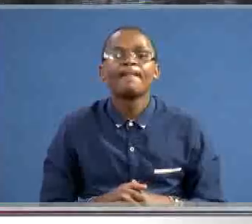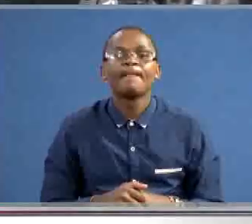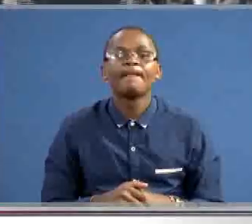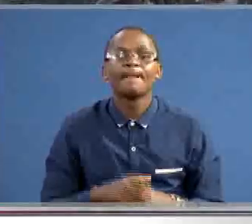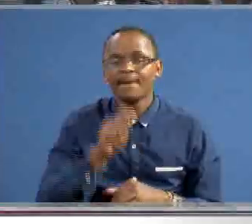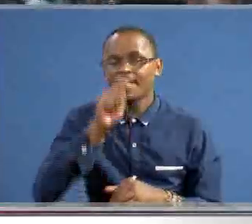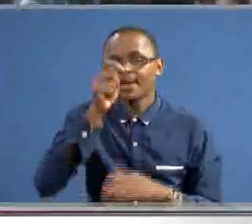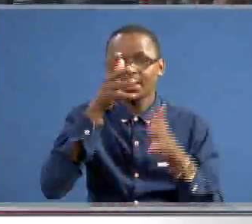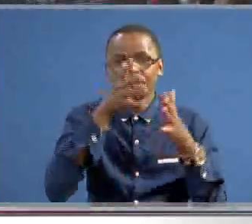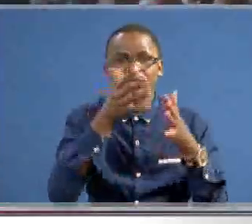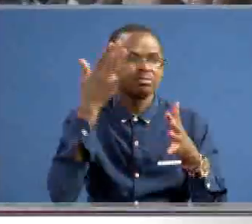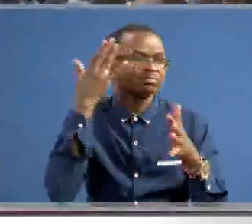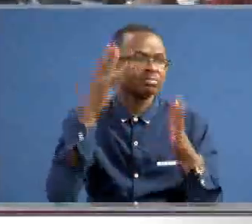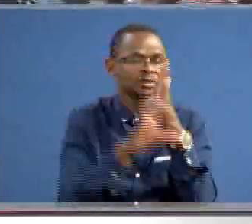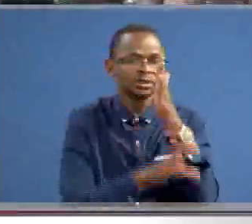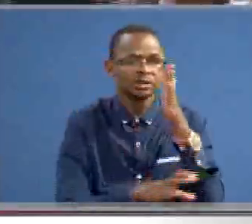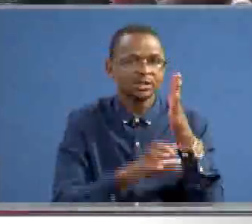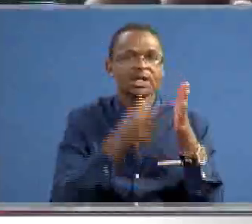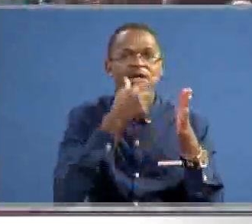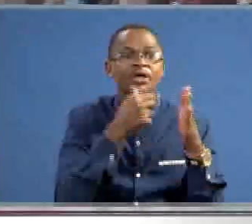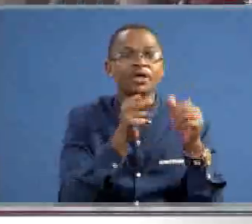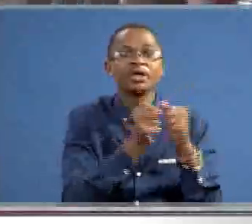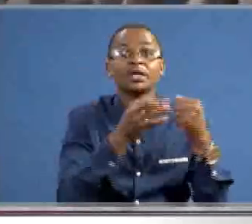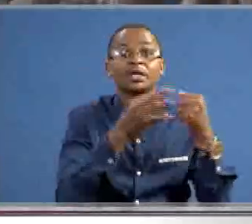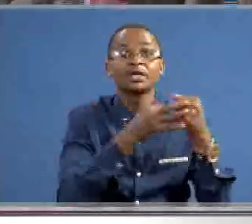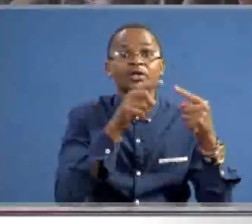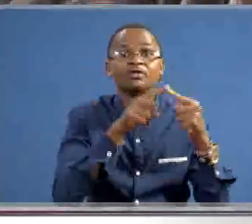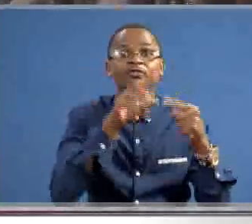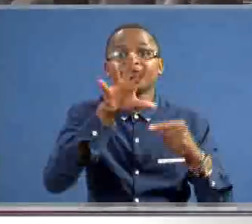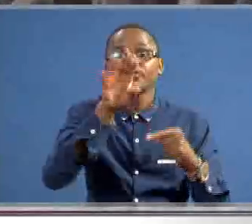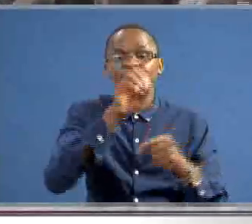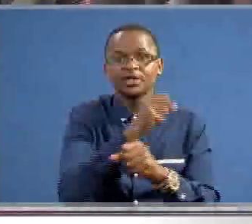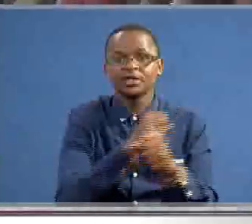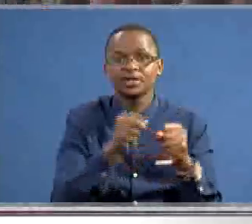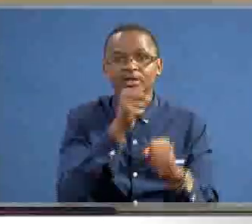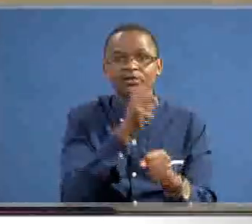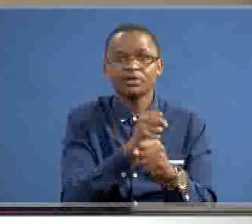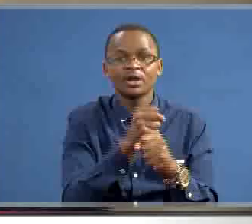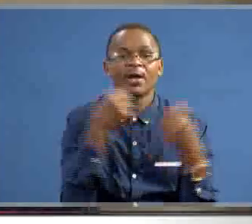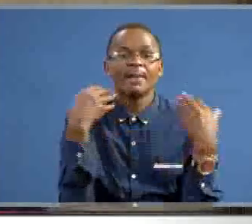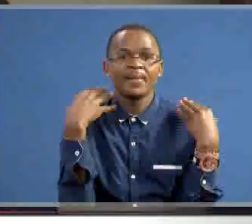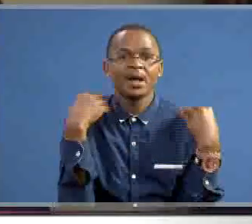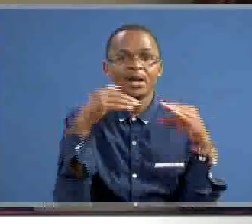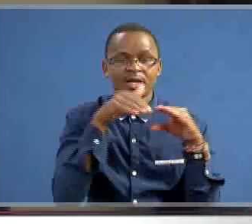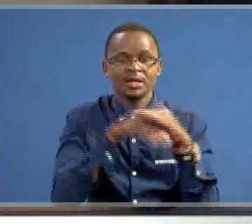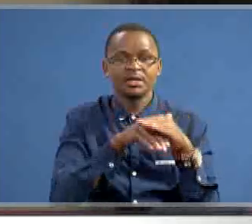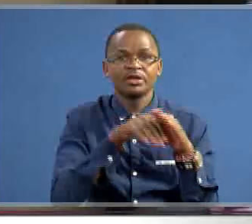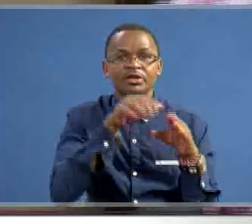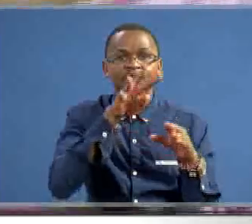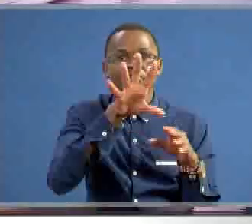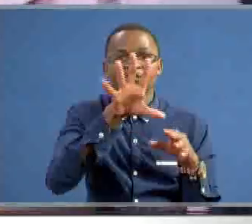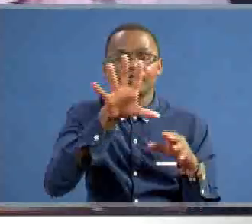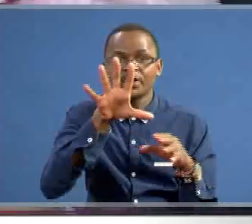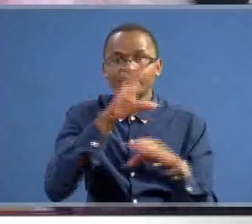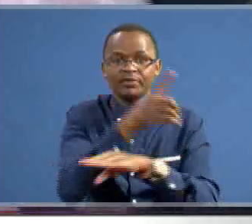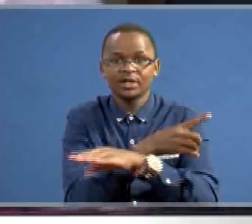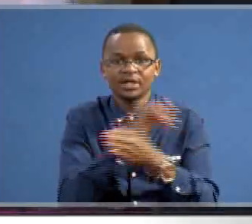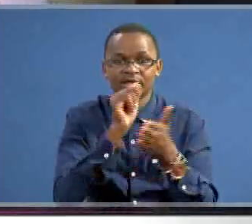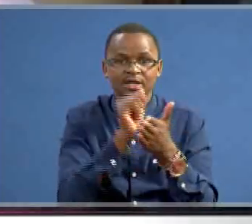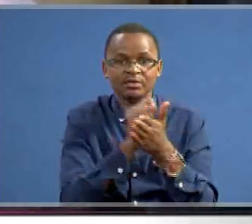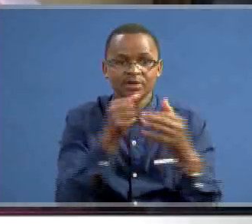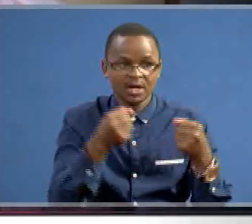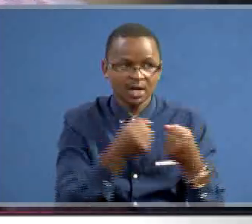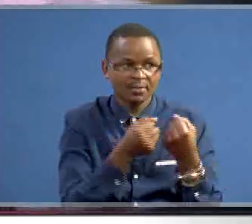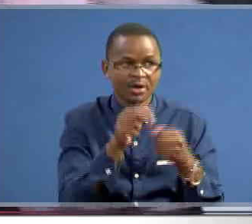Kenyans and foreigners aged between 18 to 50 years will take part in the 45 days exercise that will be